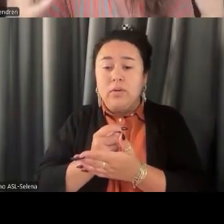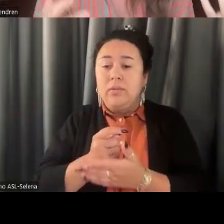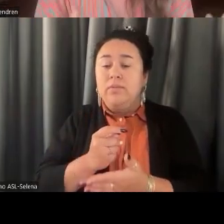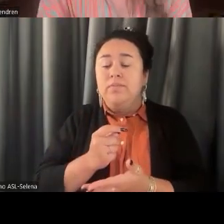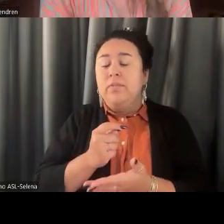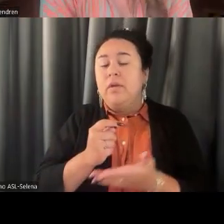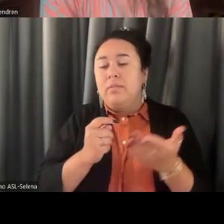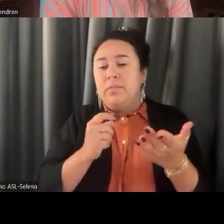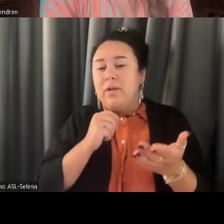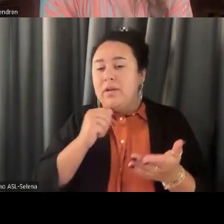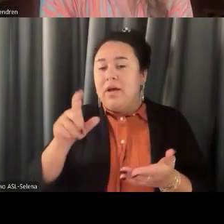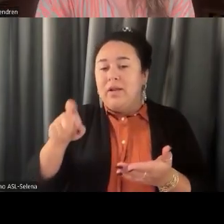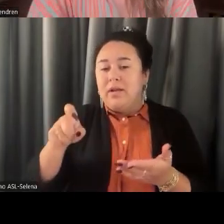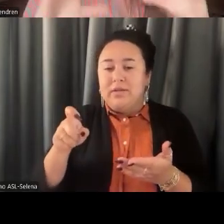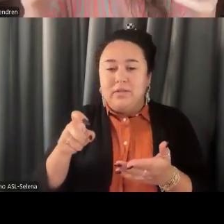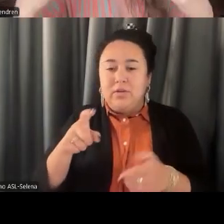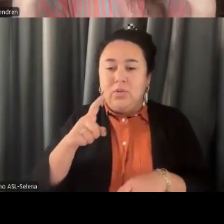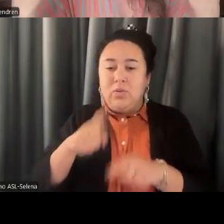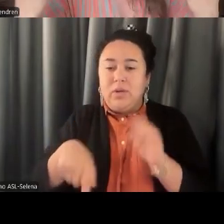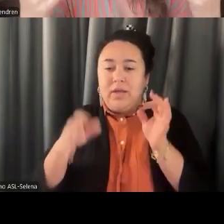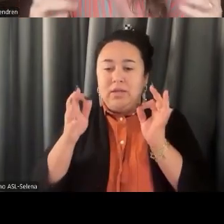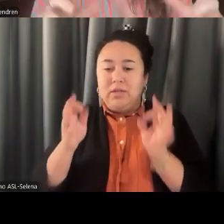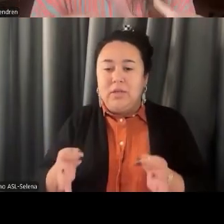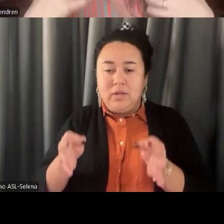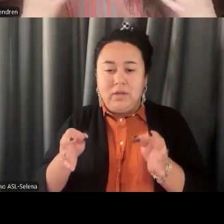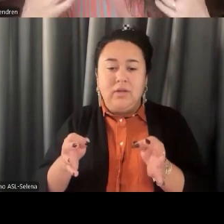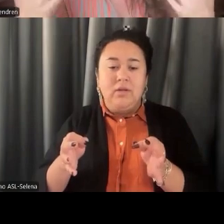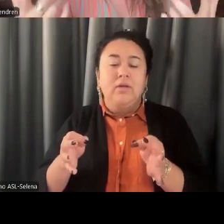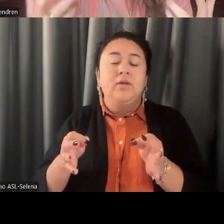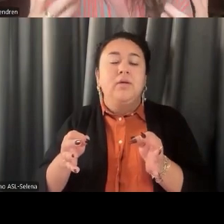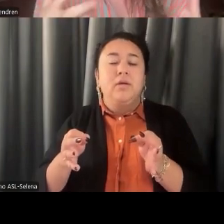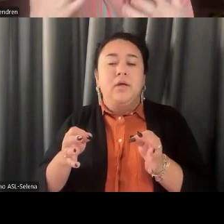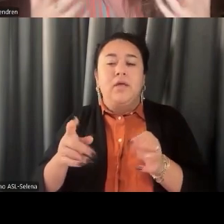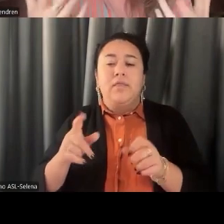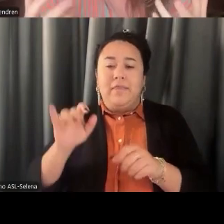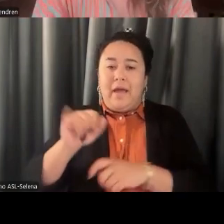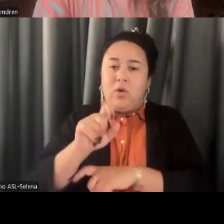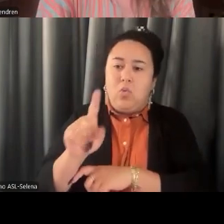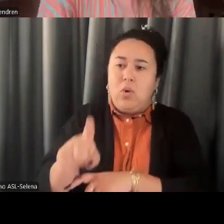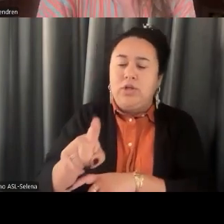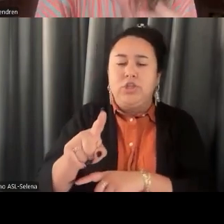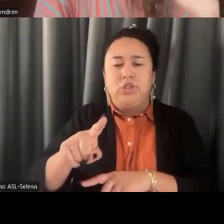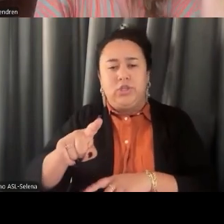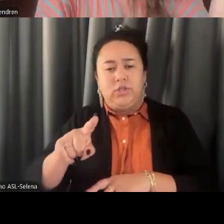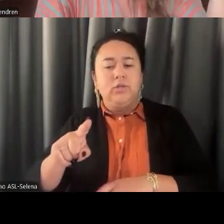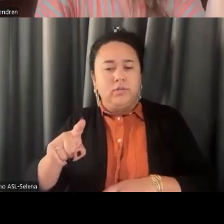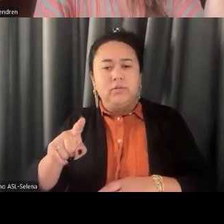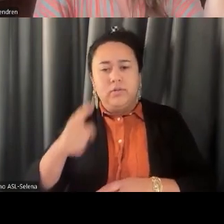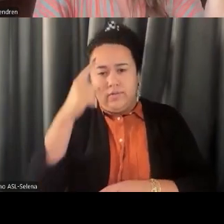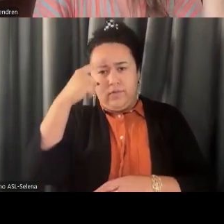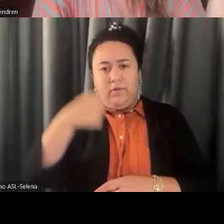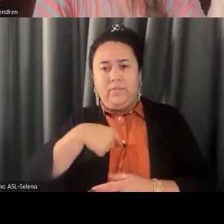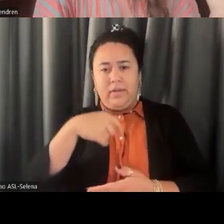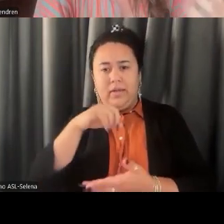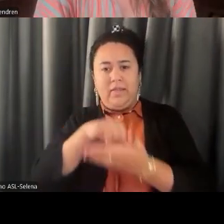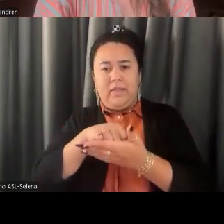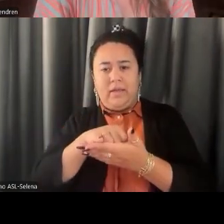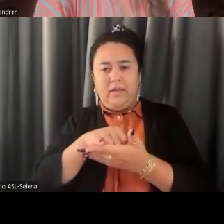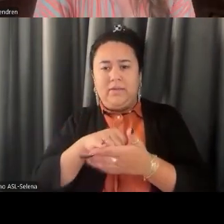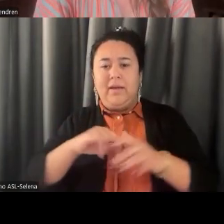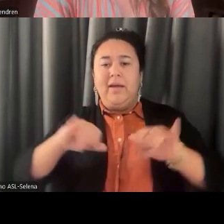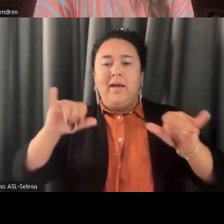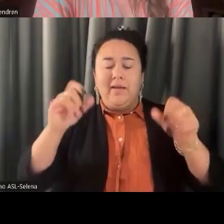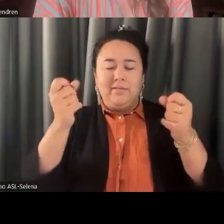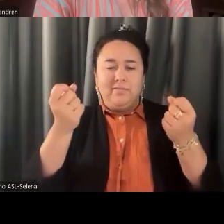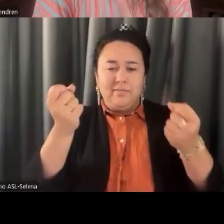kind of indeterminacy of that, the holding up of a question, the interrogative, for me is what was a kind of aha moment, a kind